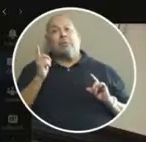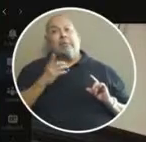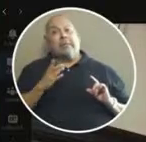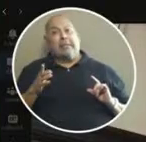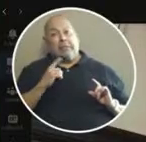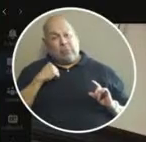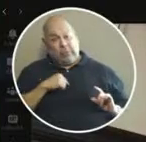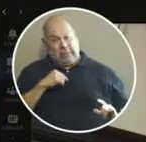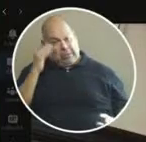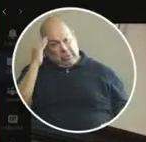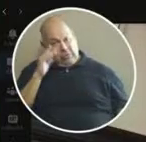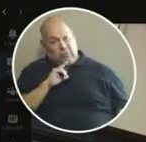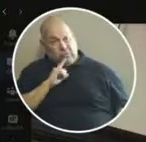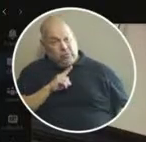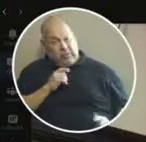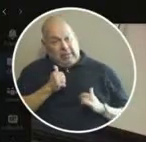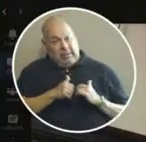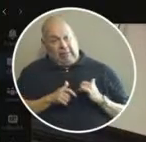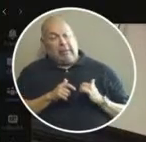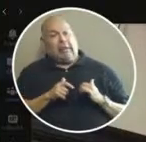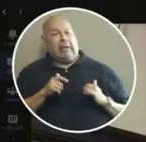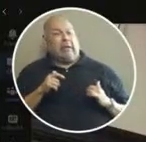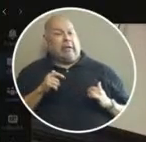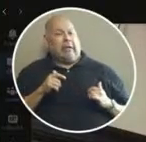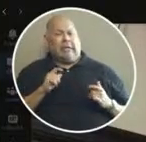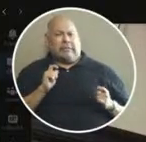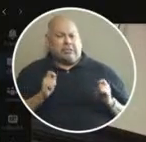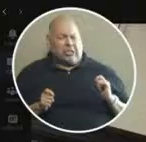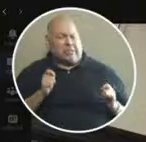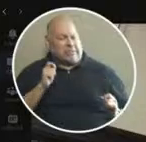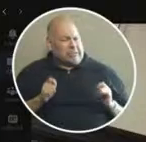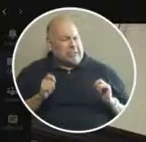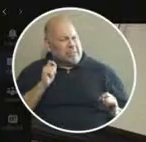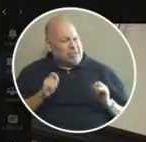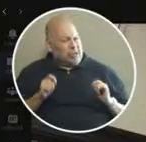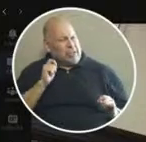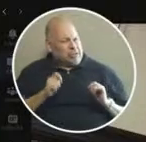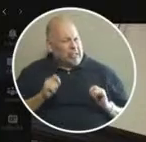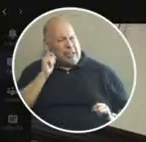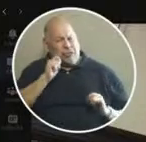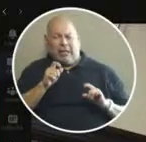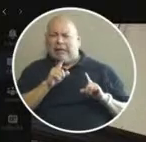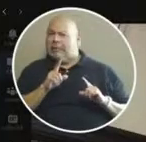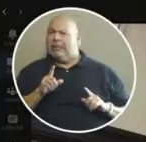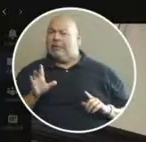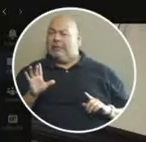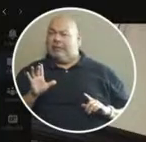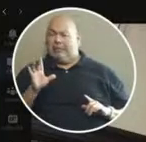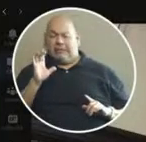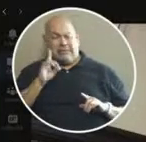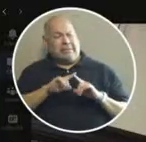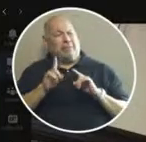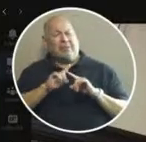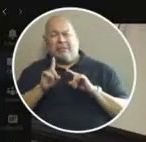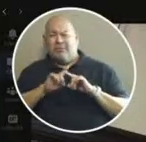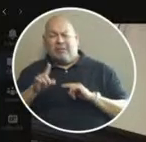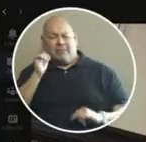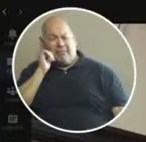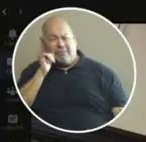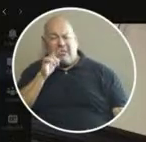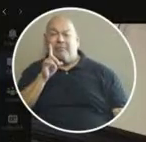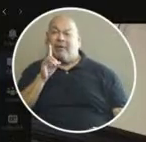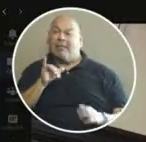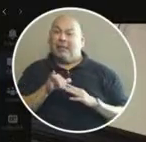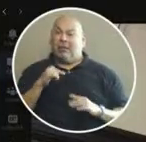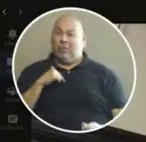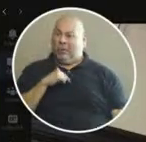we're certain of, everything keeps changing almost on a daily basis, but the only thing we're certain of, and I think Dr. Carranza will confirm,